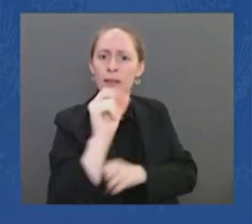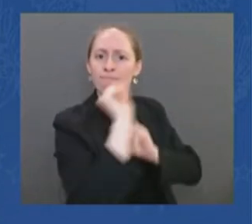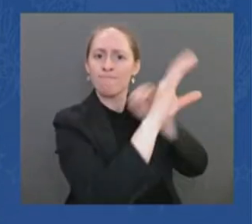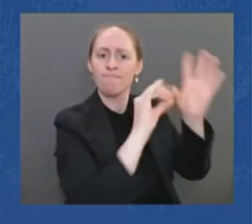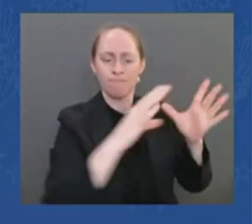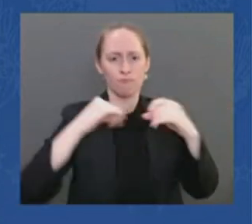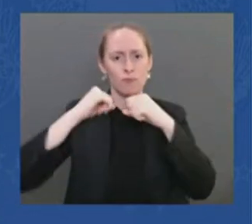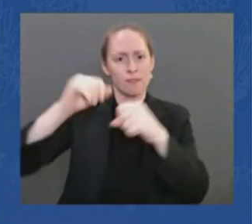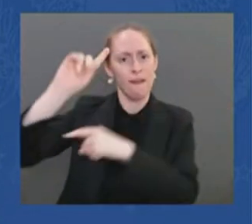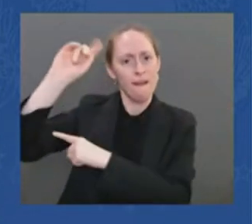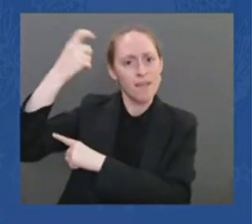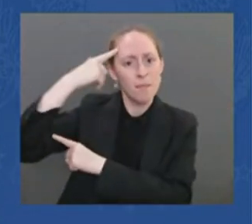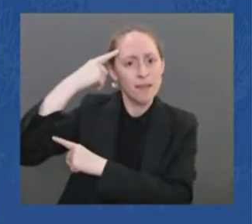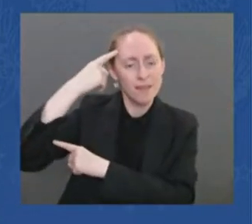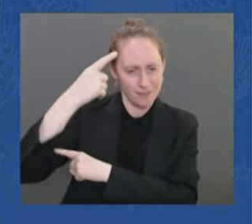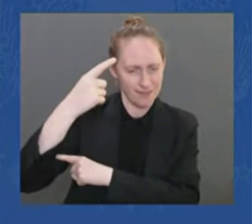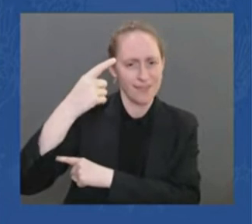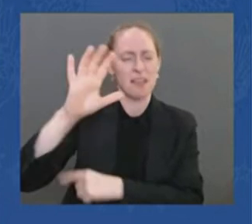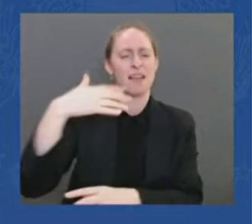50th anniversary of